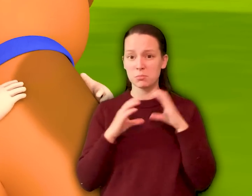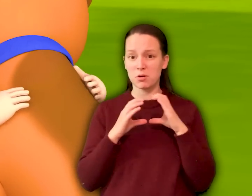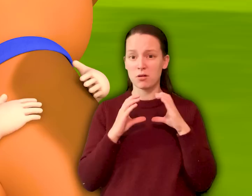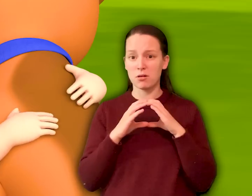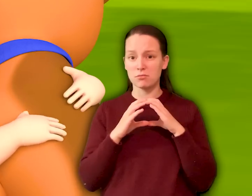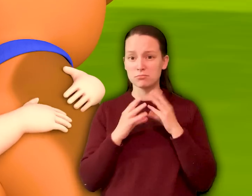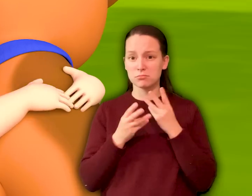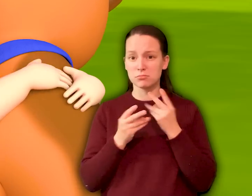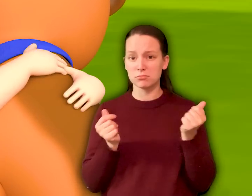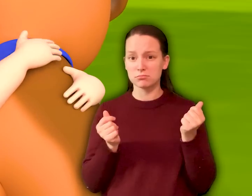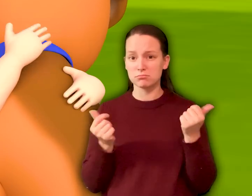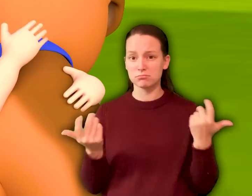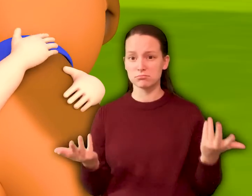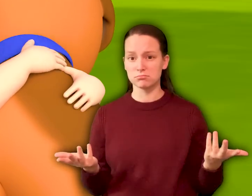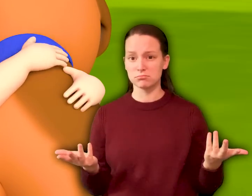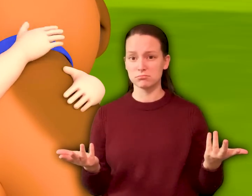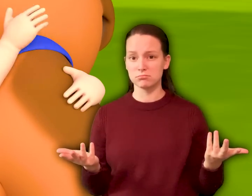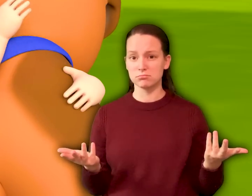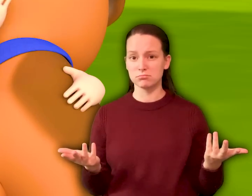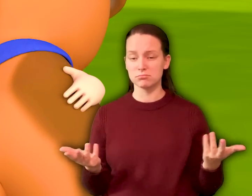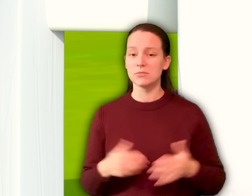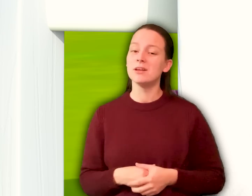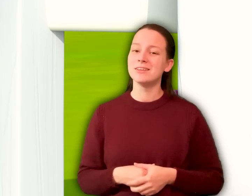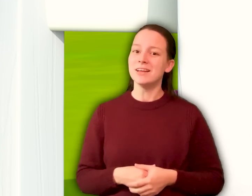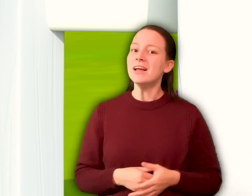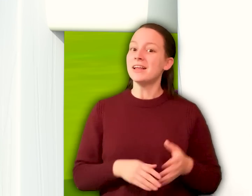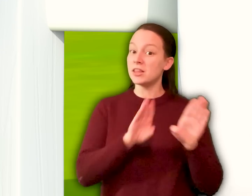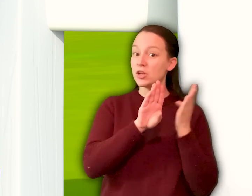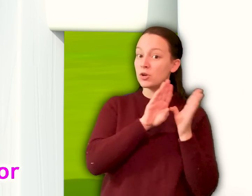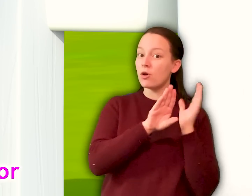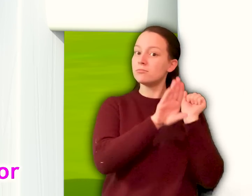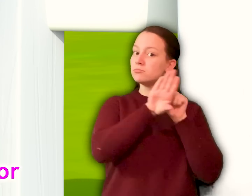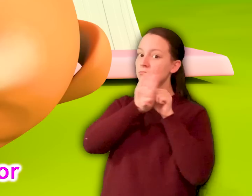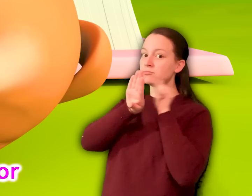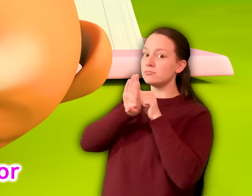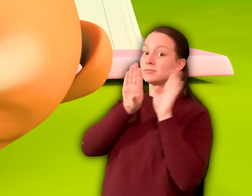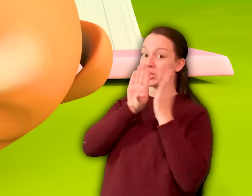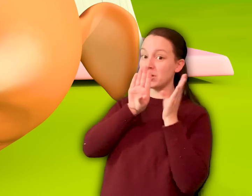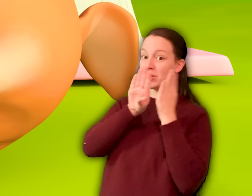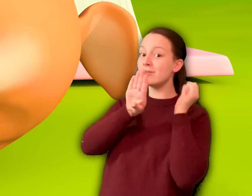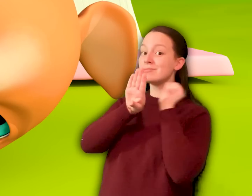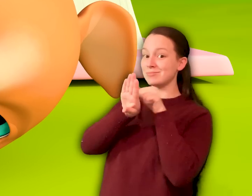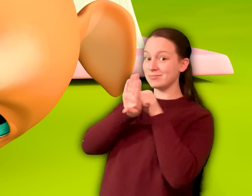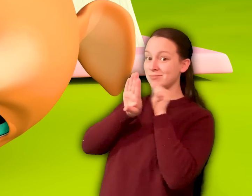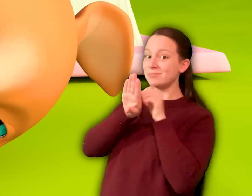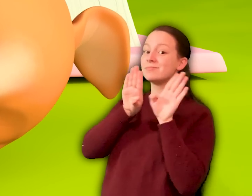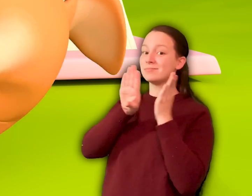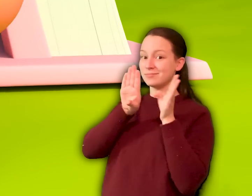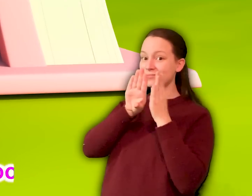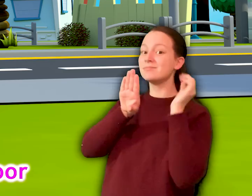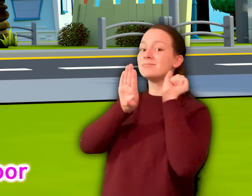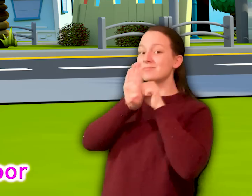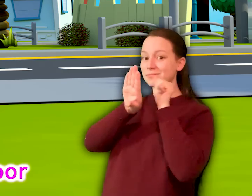with his favorite toy then there was a knock on the door knock on